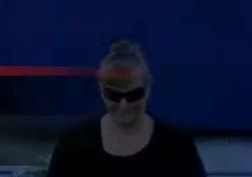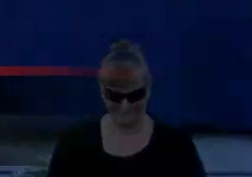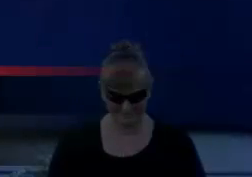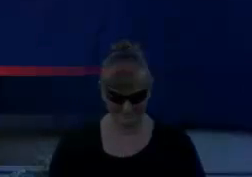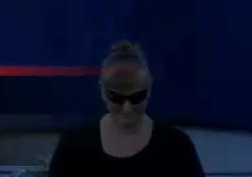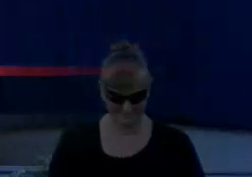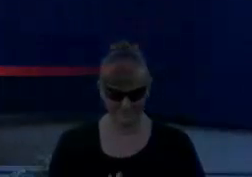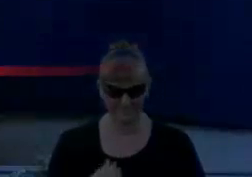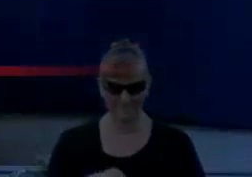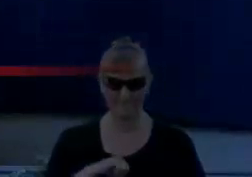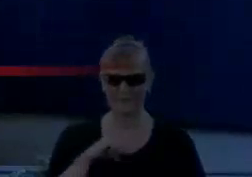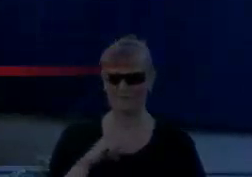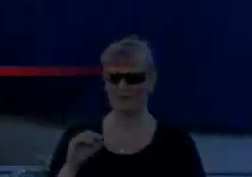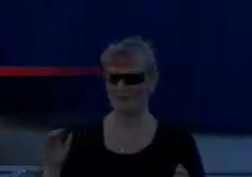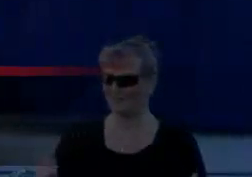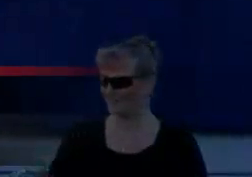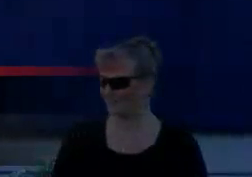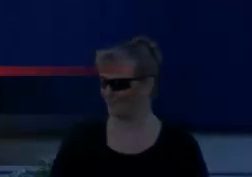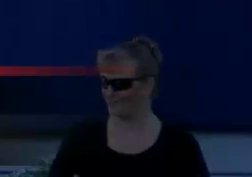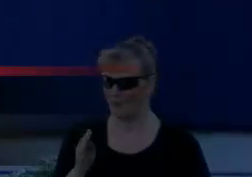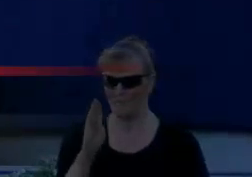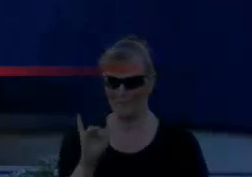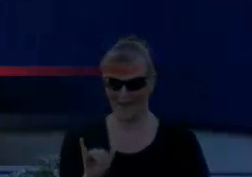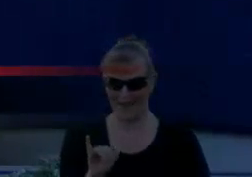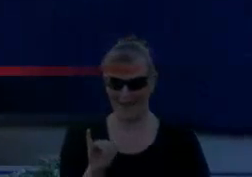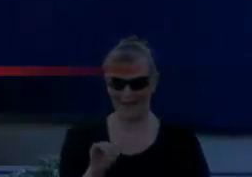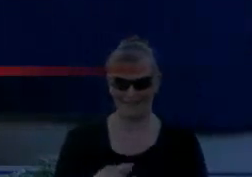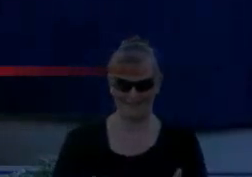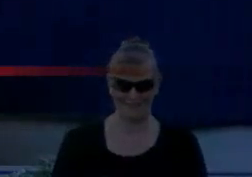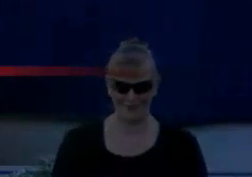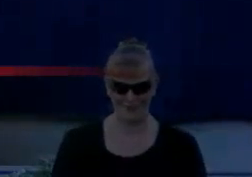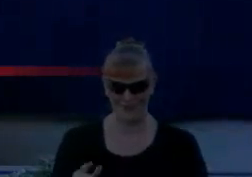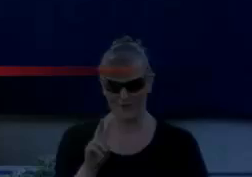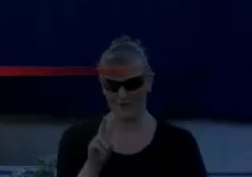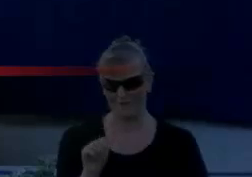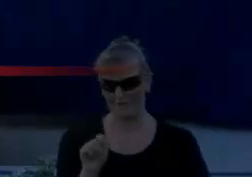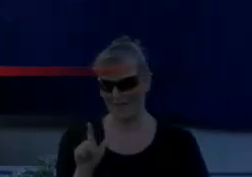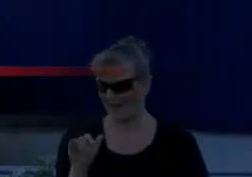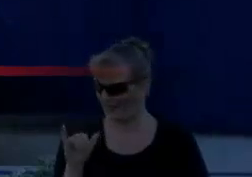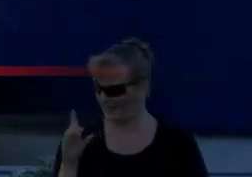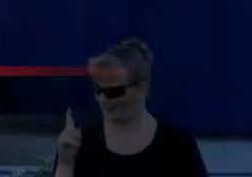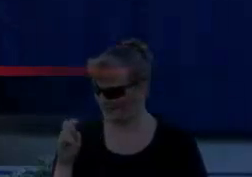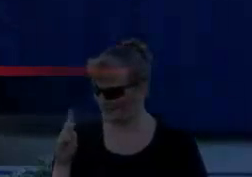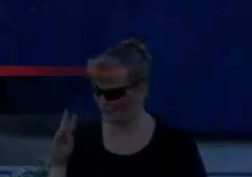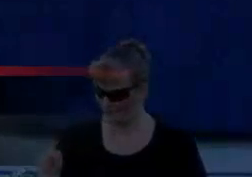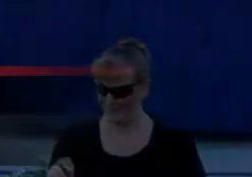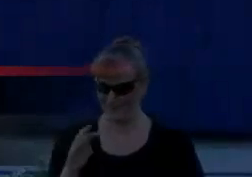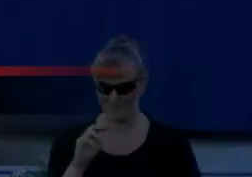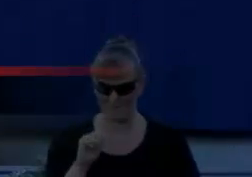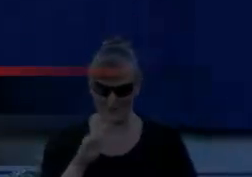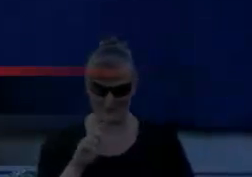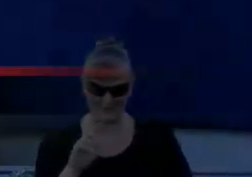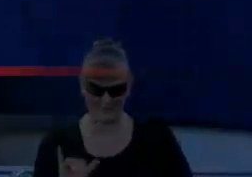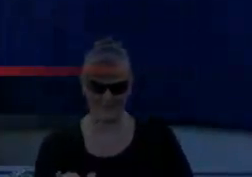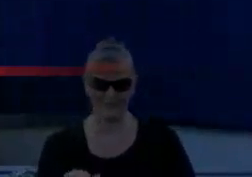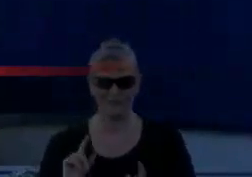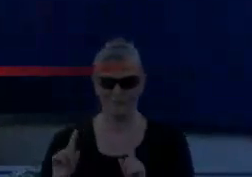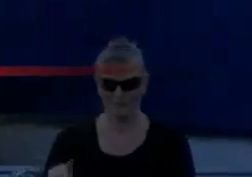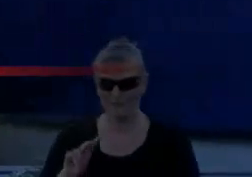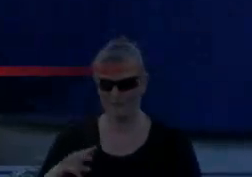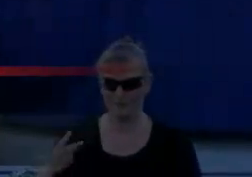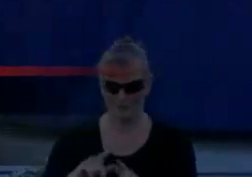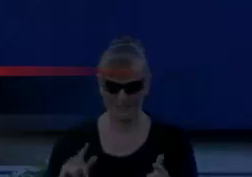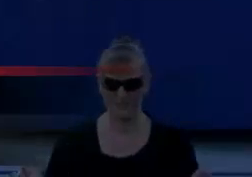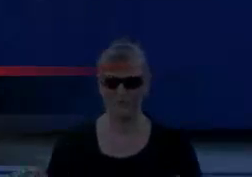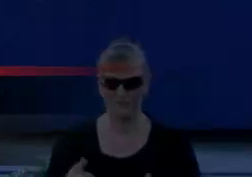I am proud to introduce our bilingual speaker, valedictorian Macy D. Morales. She has attended our dual language program